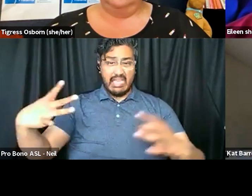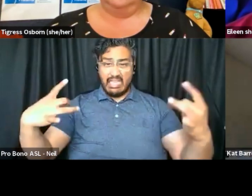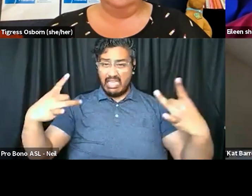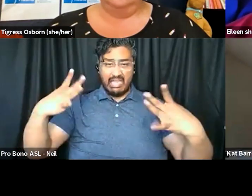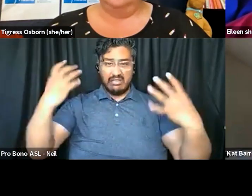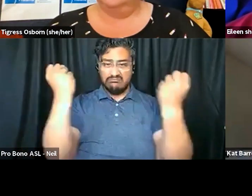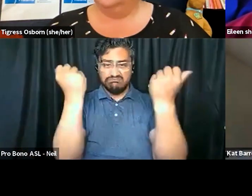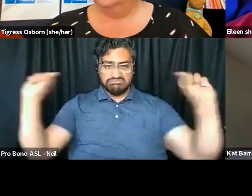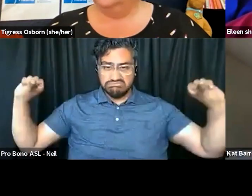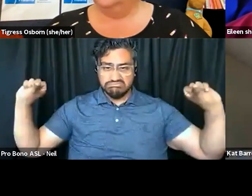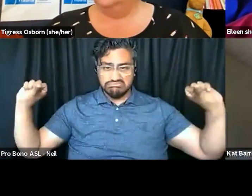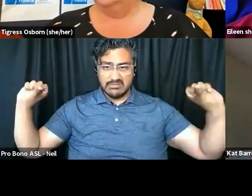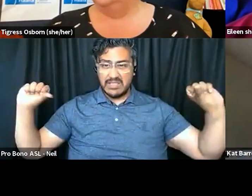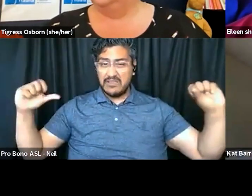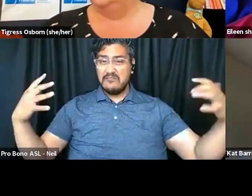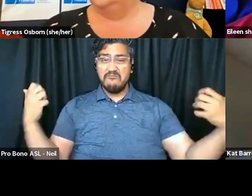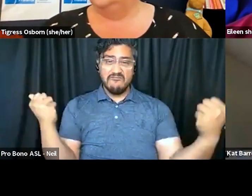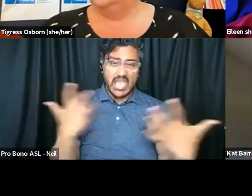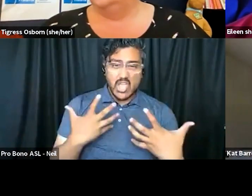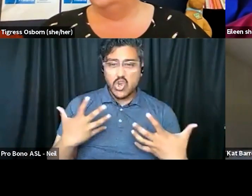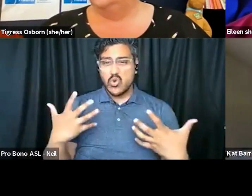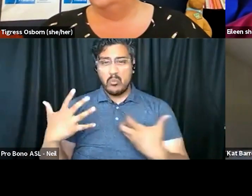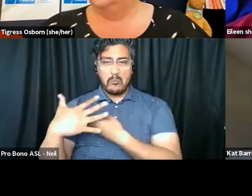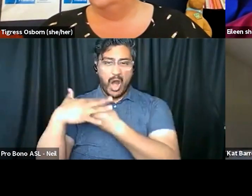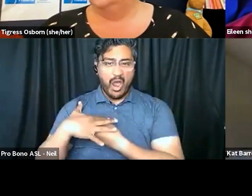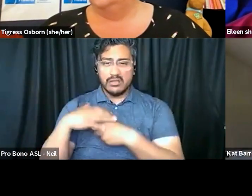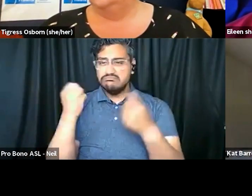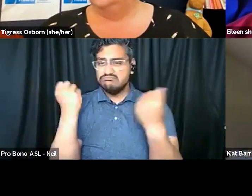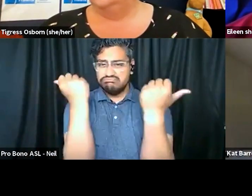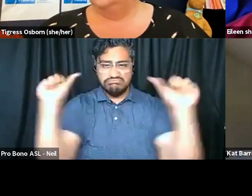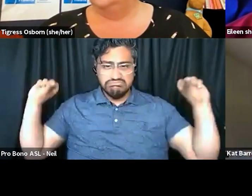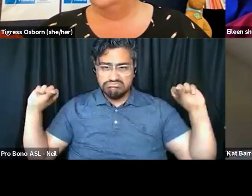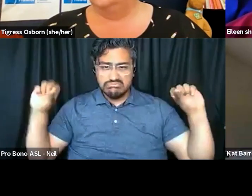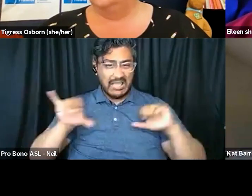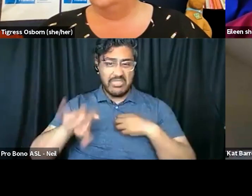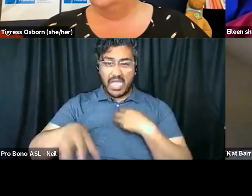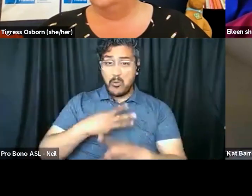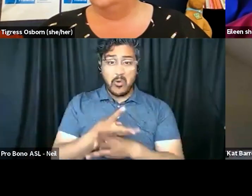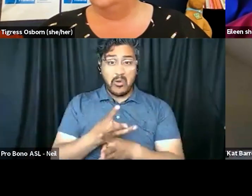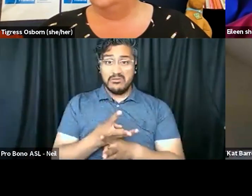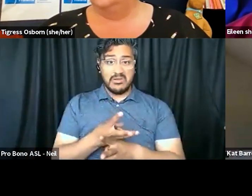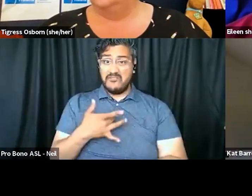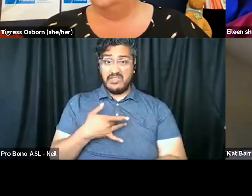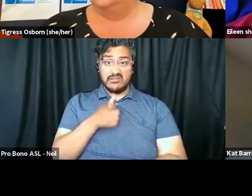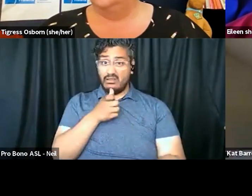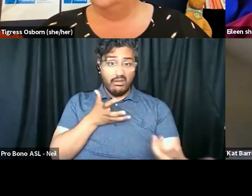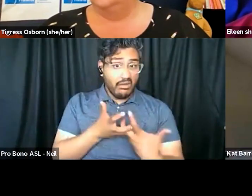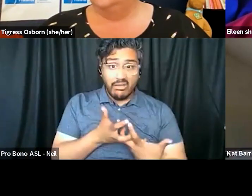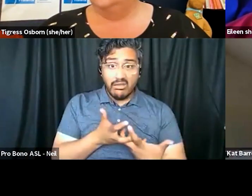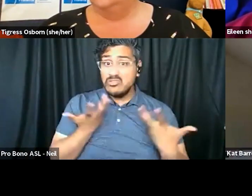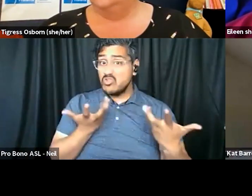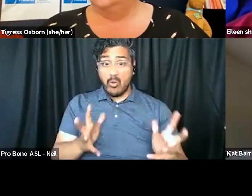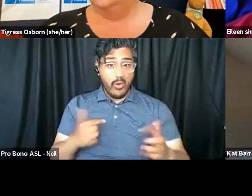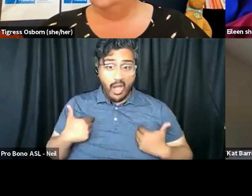fear, and prejudice in a world that doesn't fit us doesn't want us, we will cry